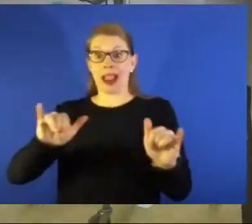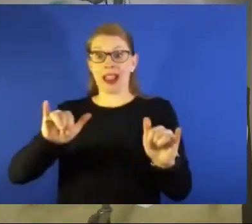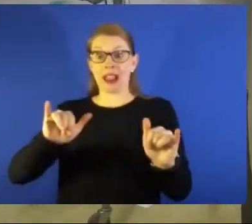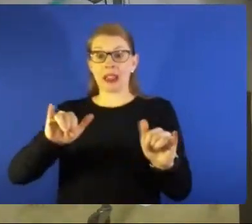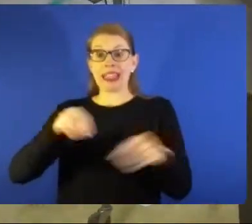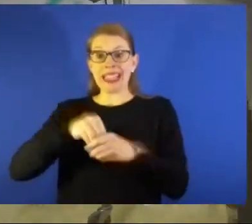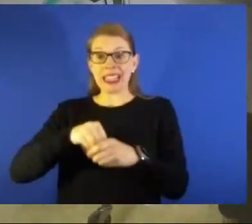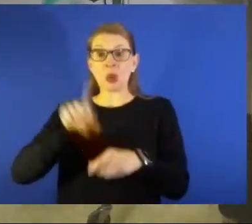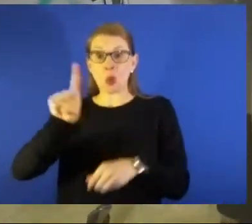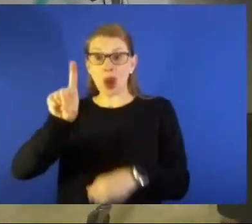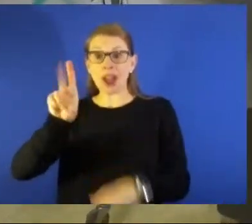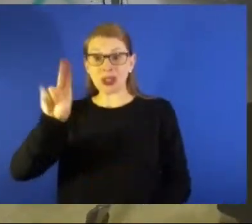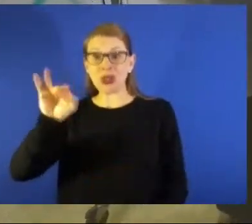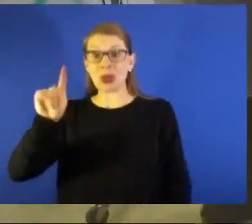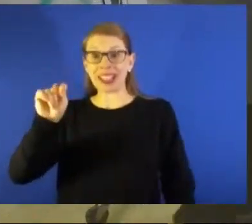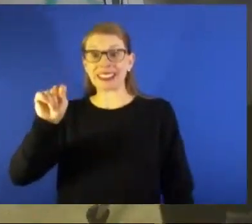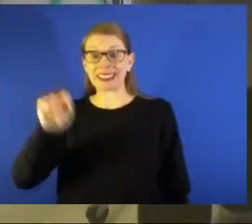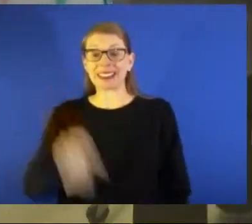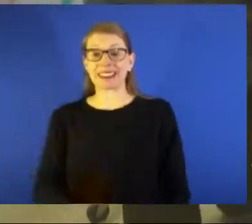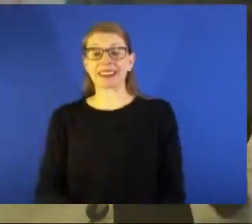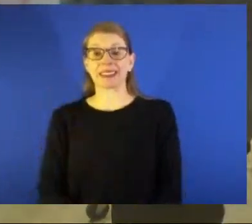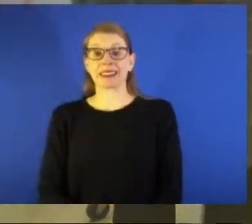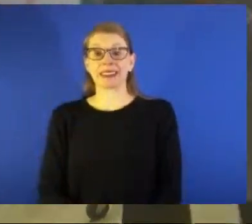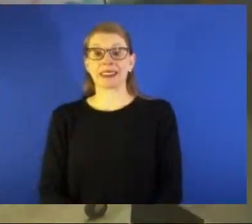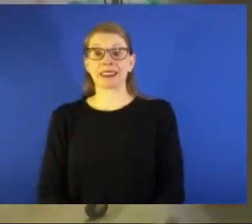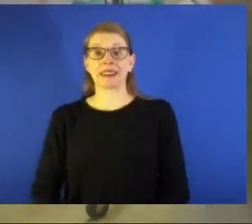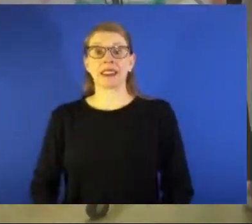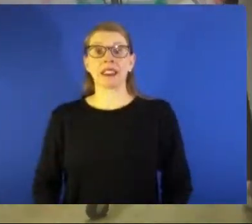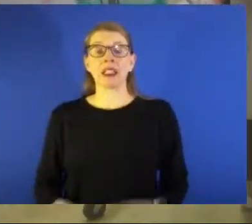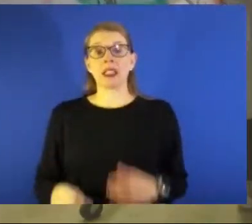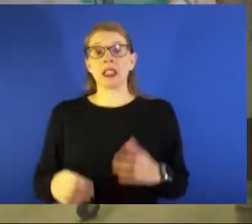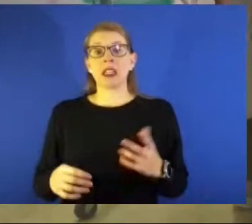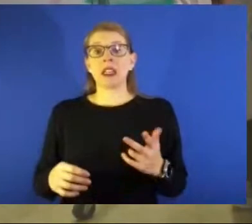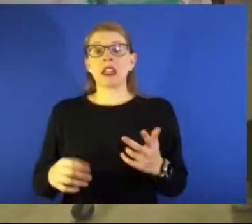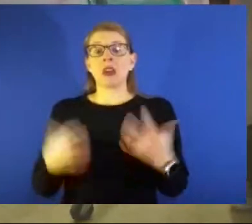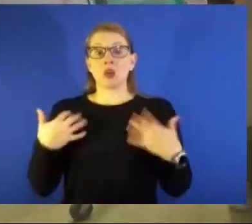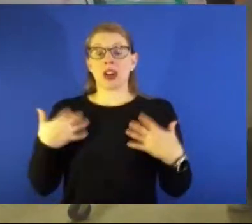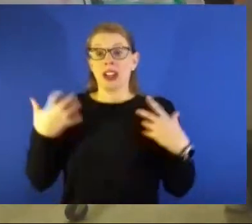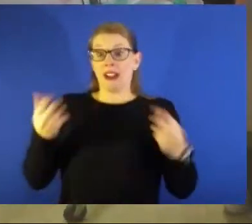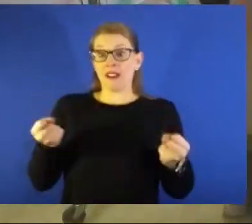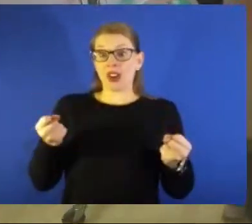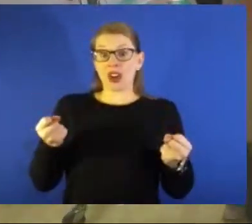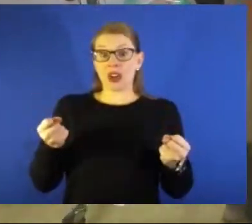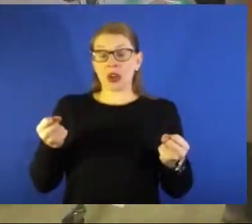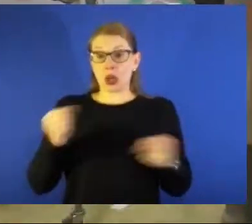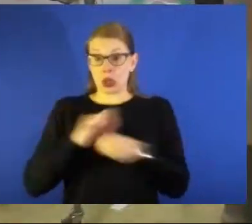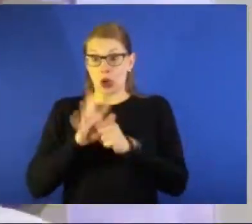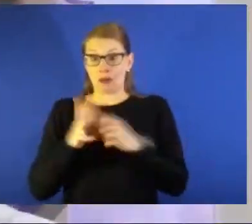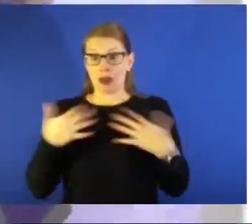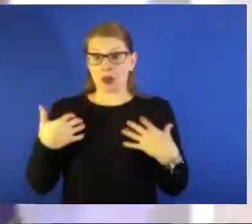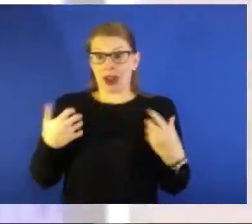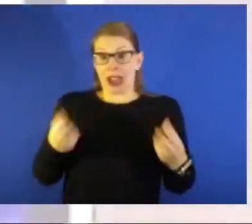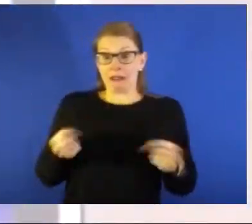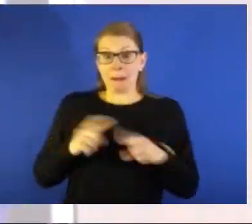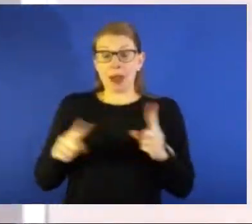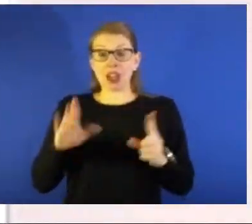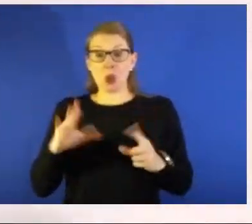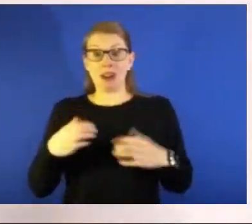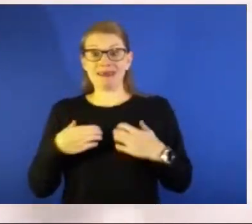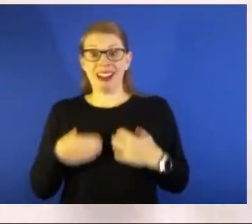Wow. And what makes it even like, okay, did it recover, like COVID recovered? Oh, yeah. But your lungs